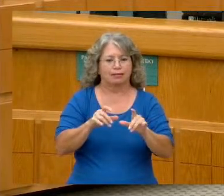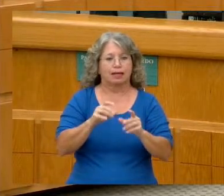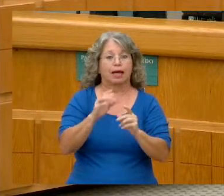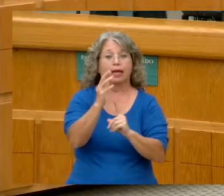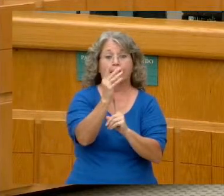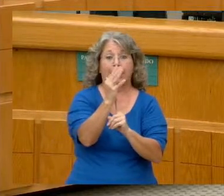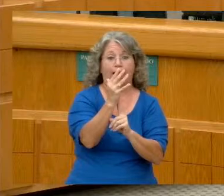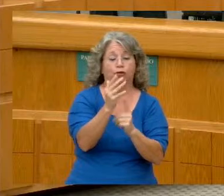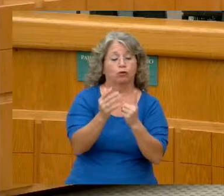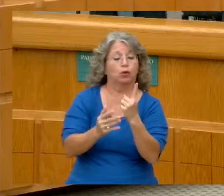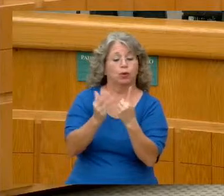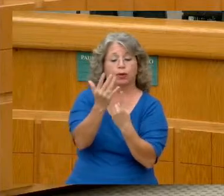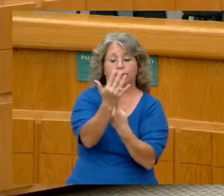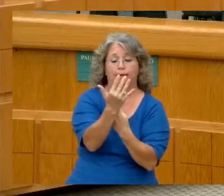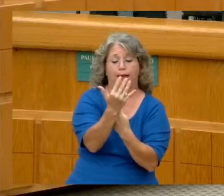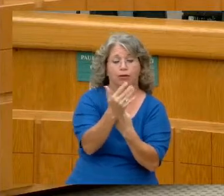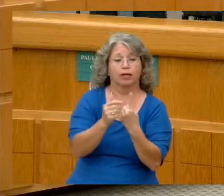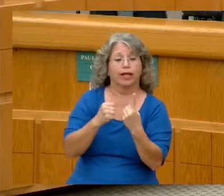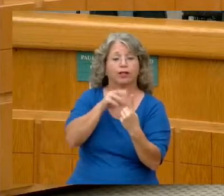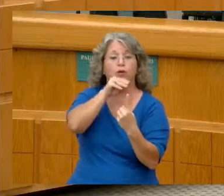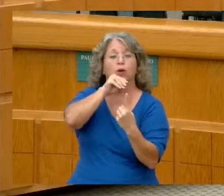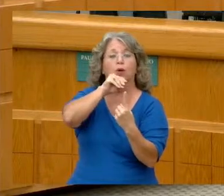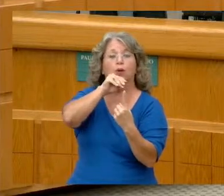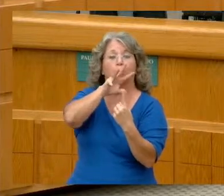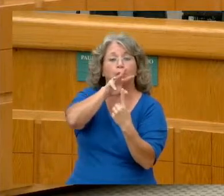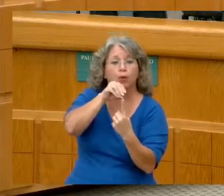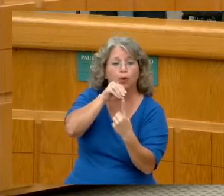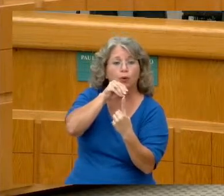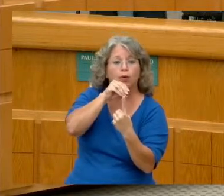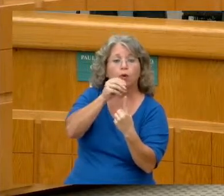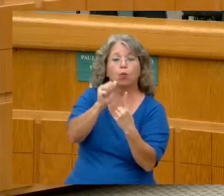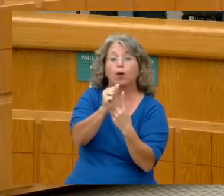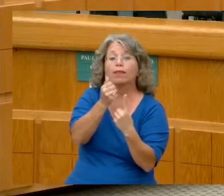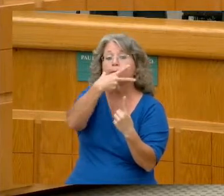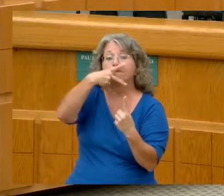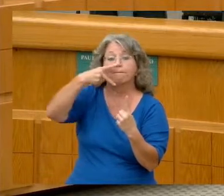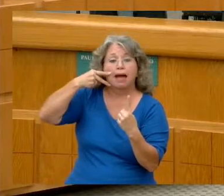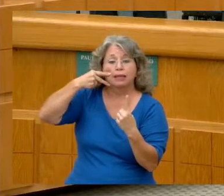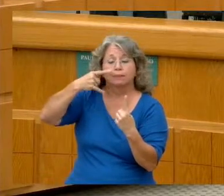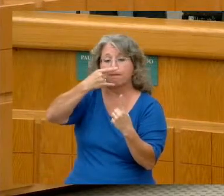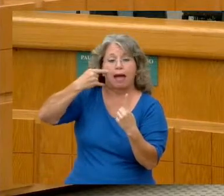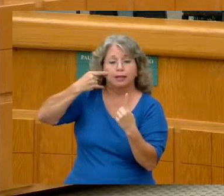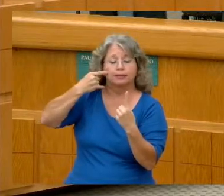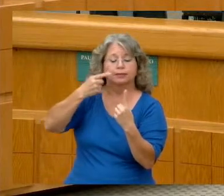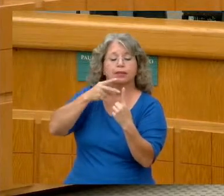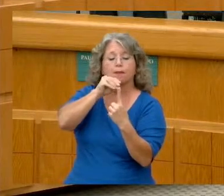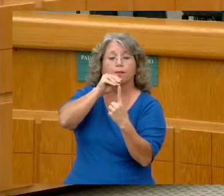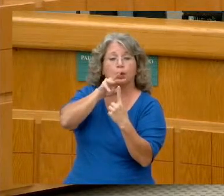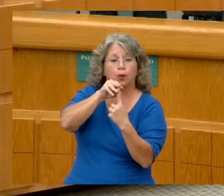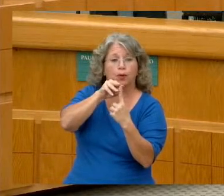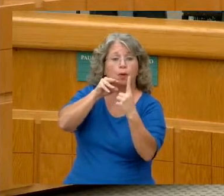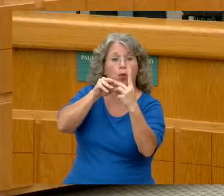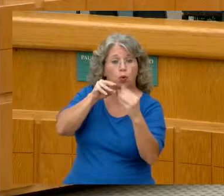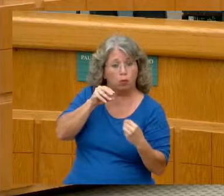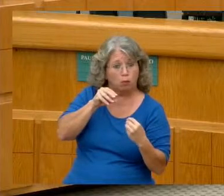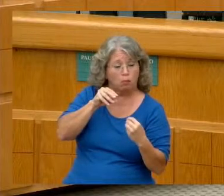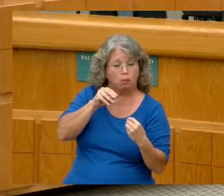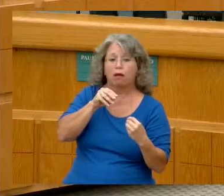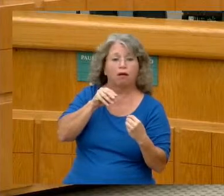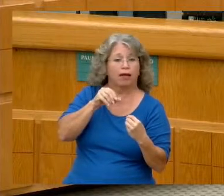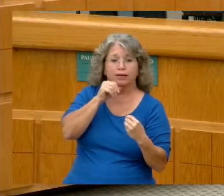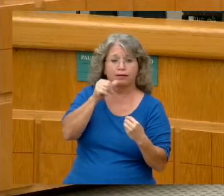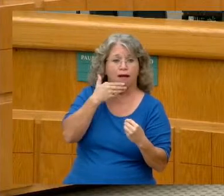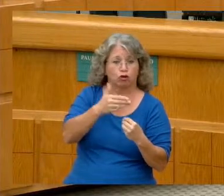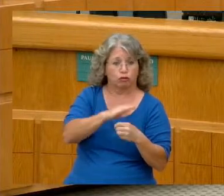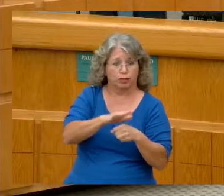while wearing your mask. If you are, the mask is not doing its job. If you cannot, then it should protect you during this flu